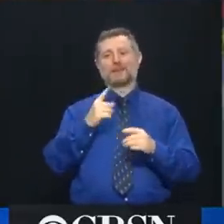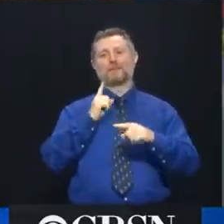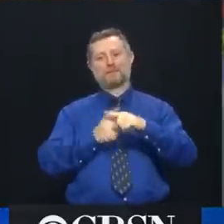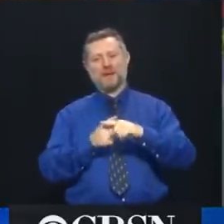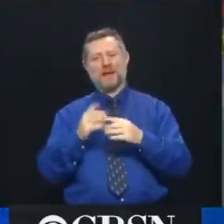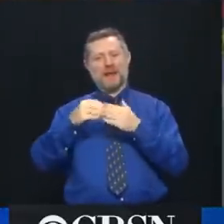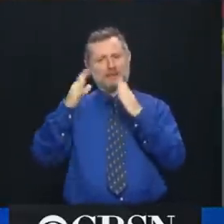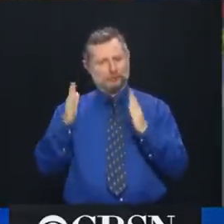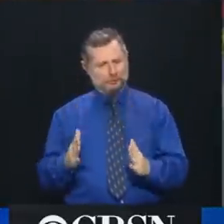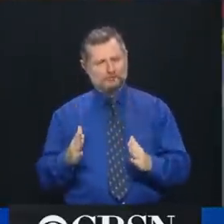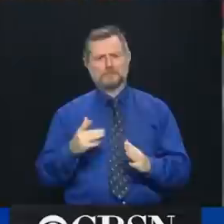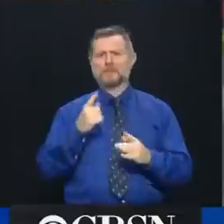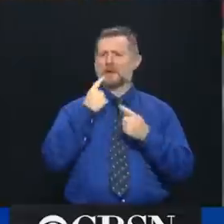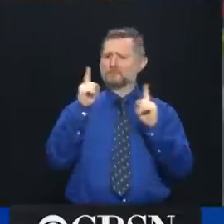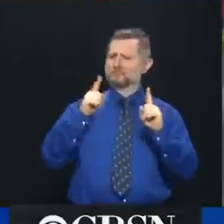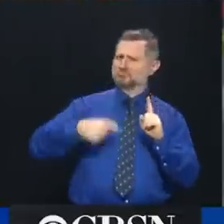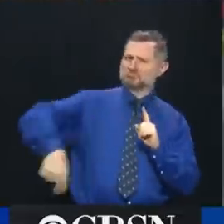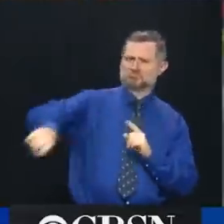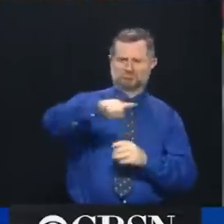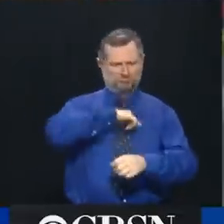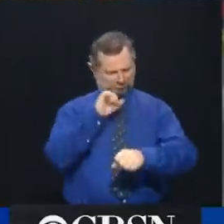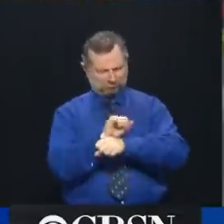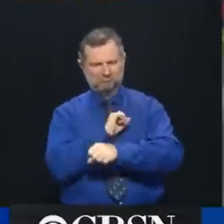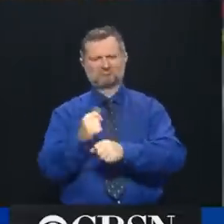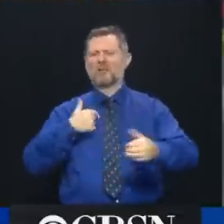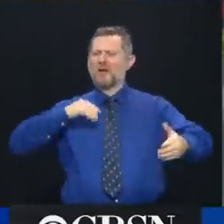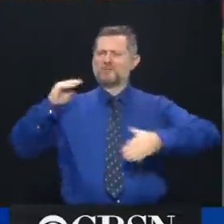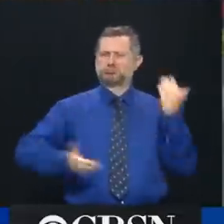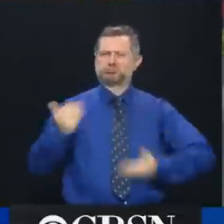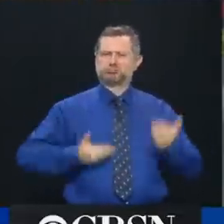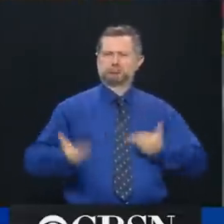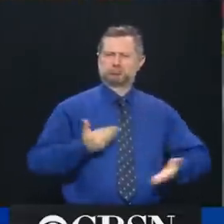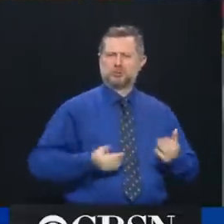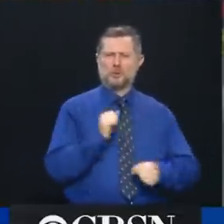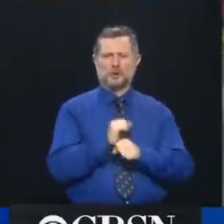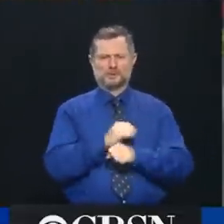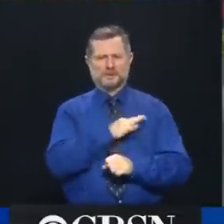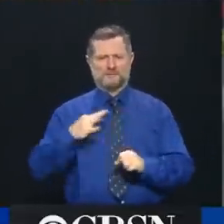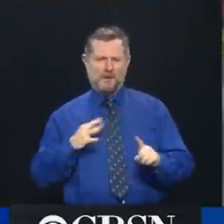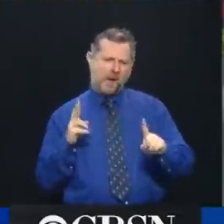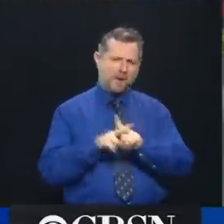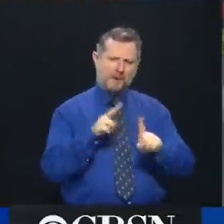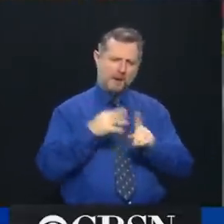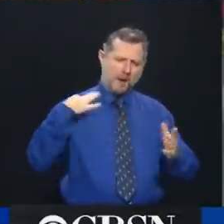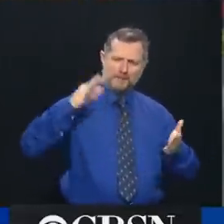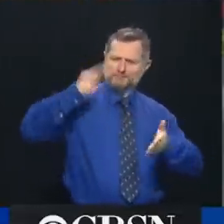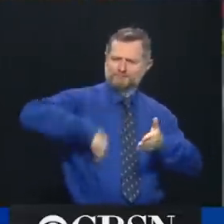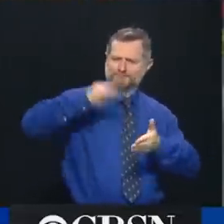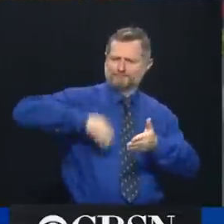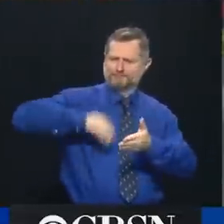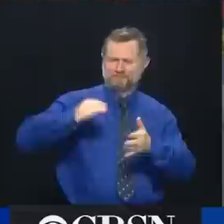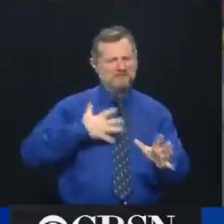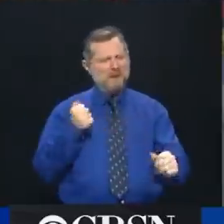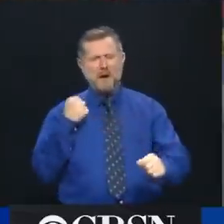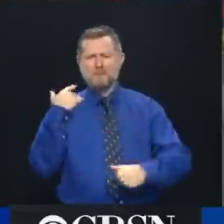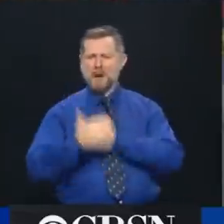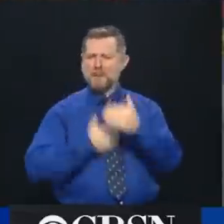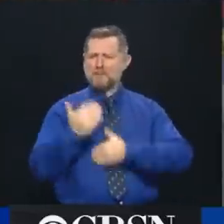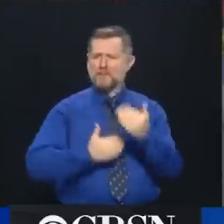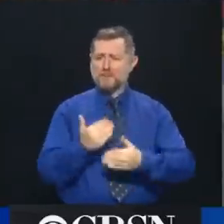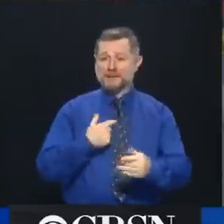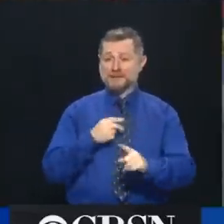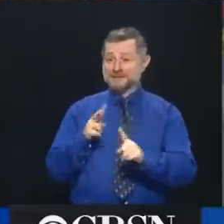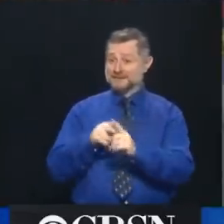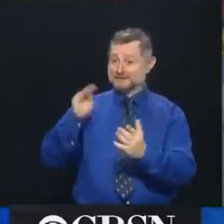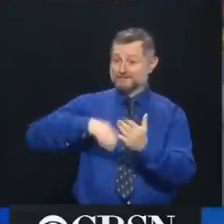i'm hiring more staff to process applications immediately i'm also assigning a top team to identify and remove